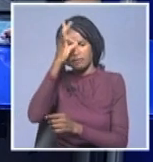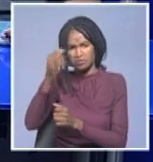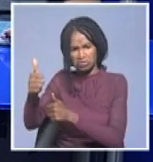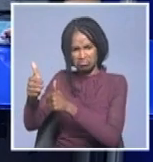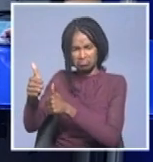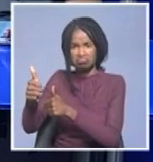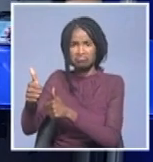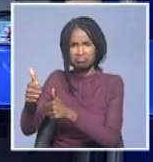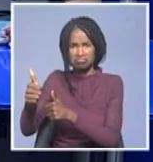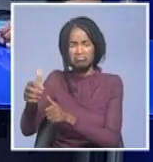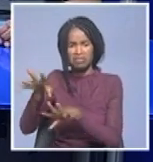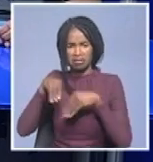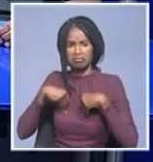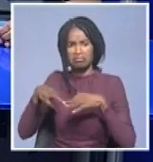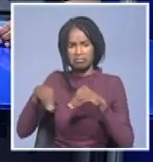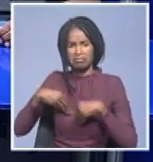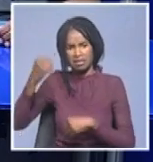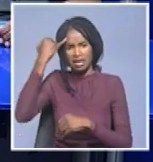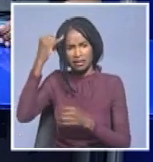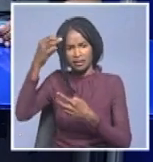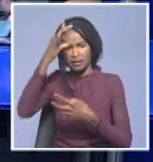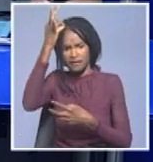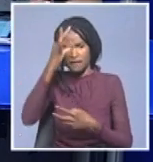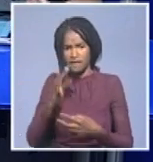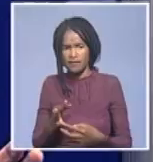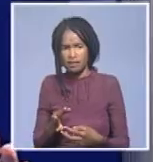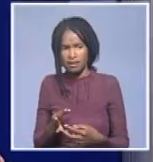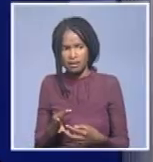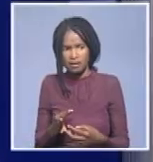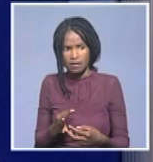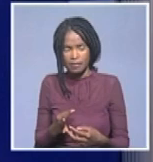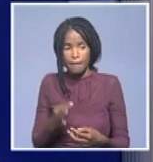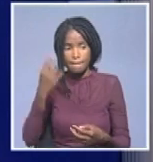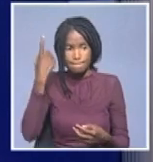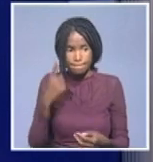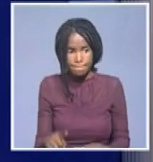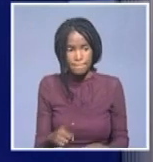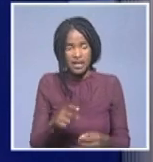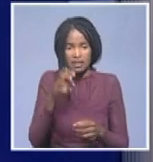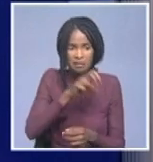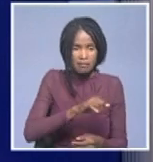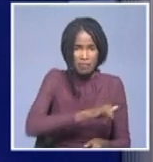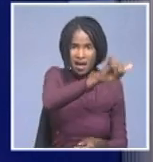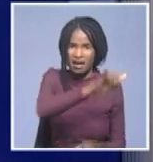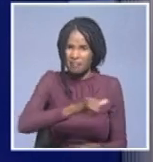I fully agree with most of them. There is one reservation when it comes to travel.